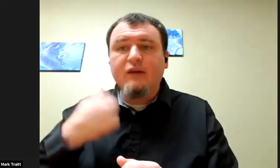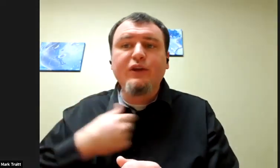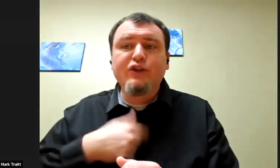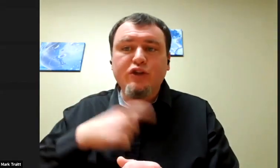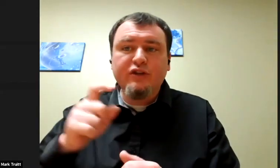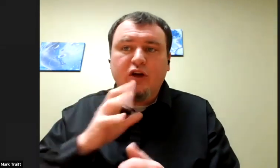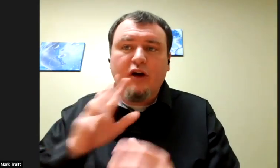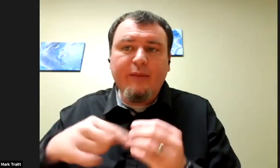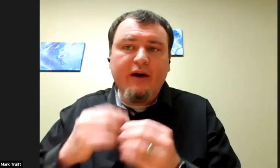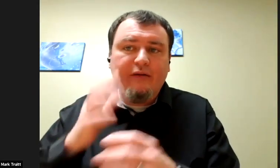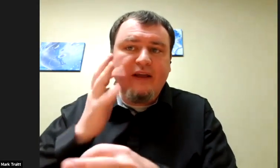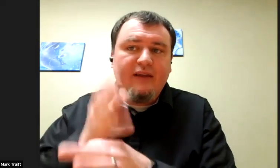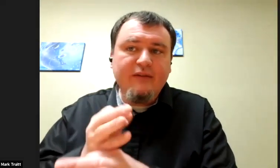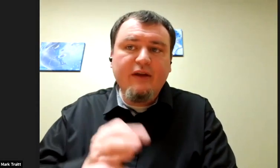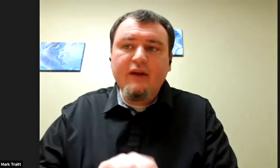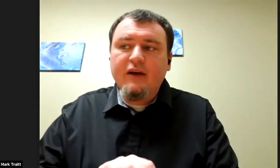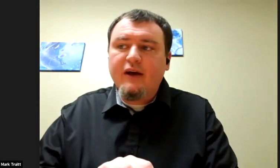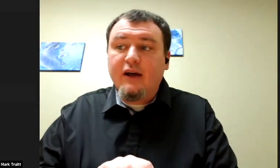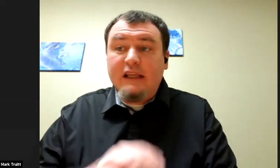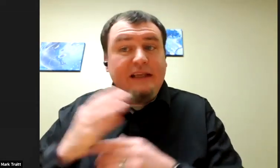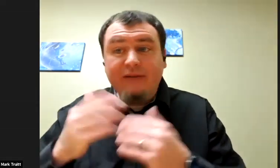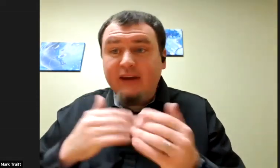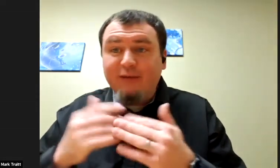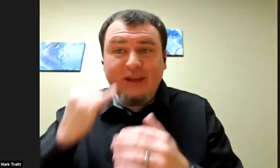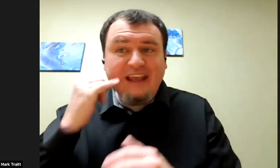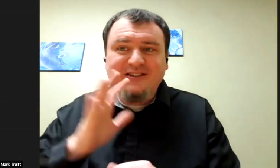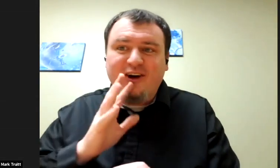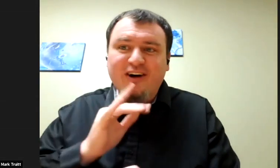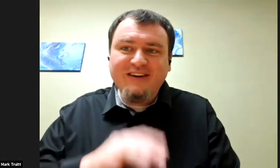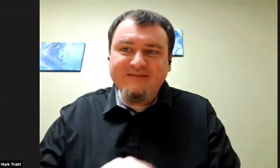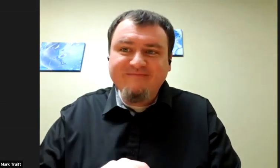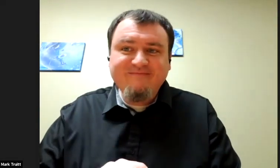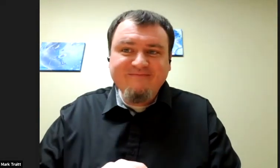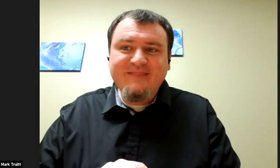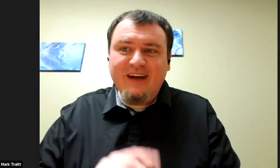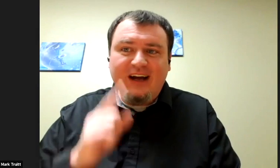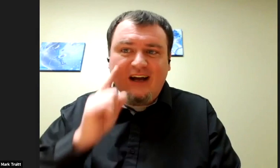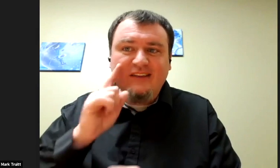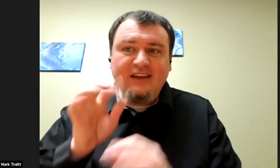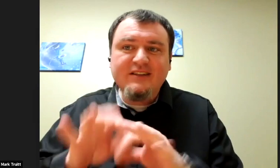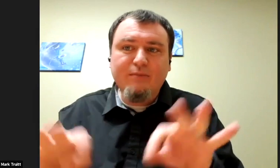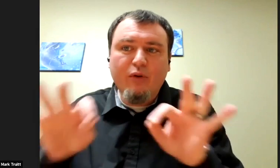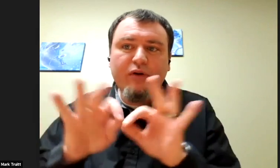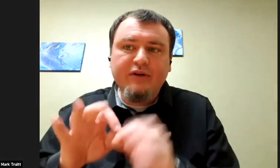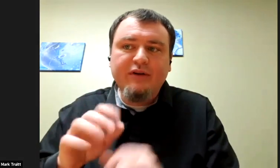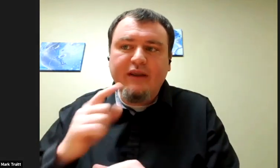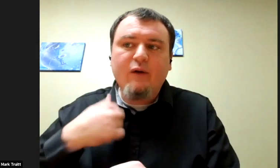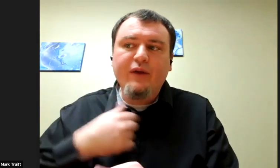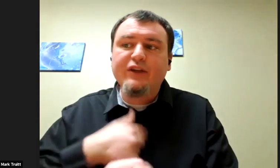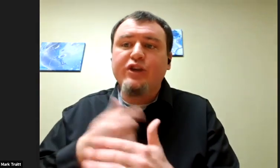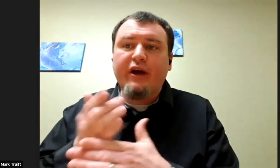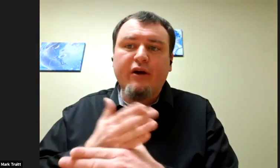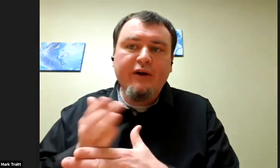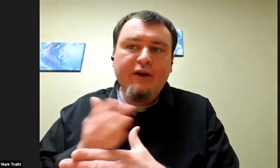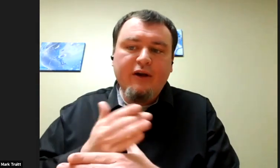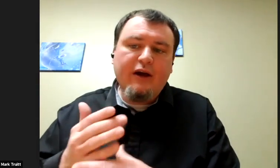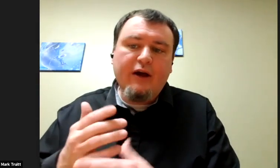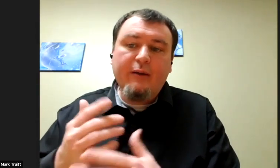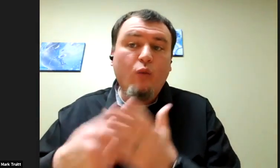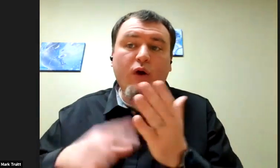I think that we should talk about our faith, even if we can't talk. I think it's important that we